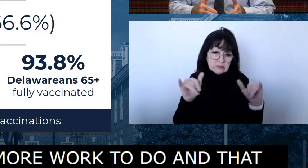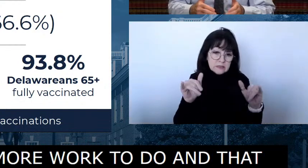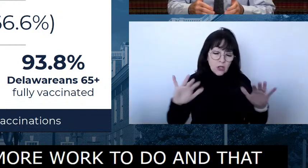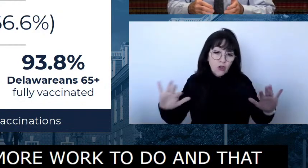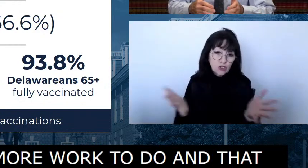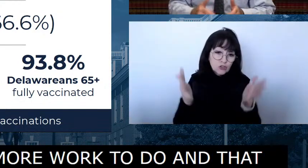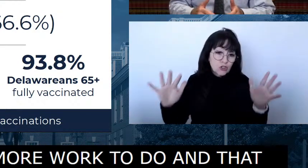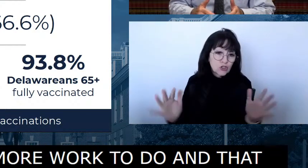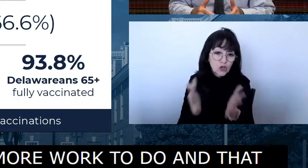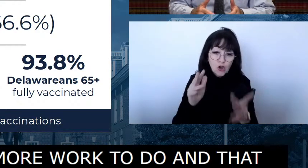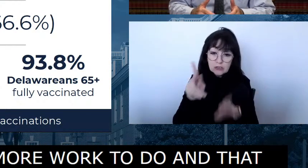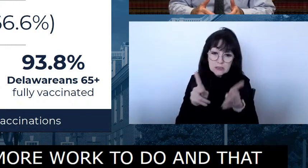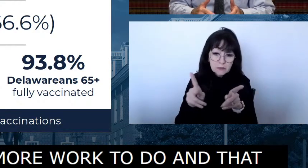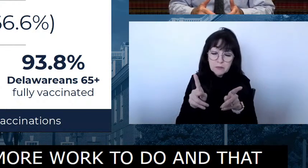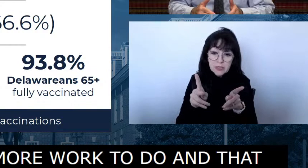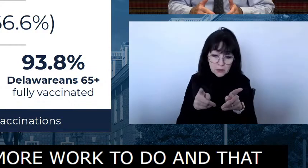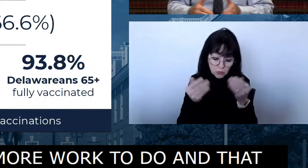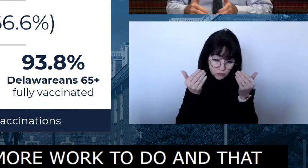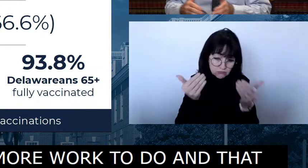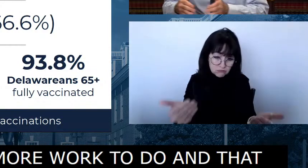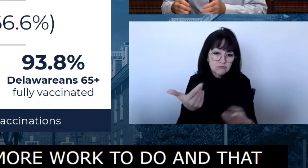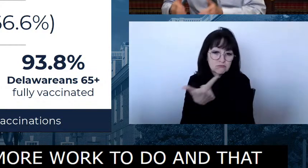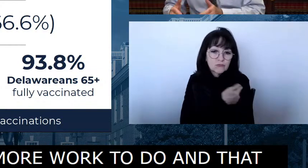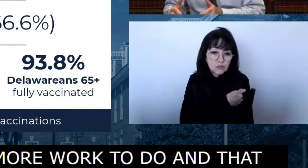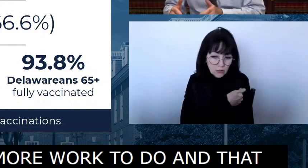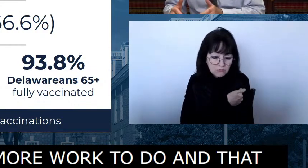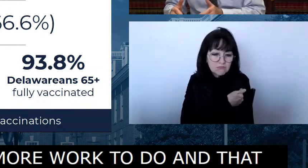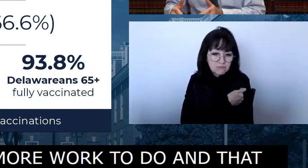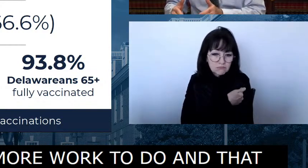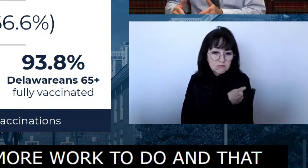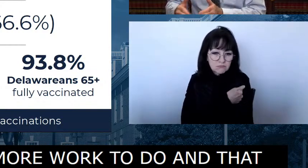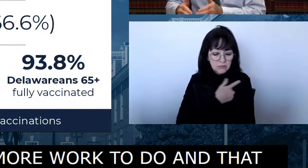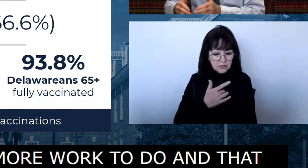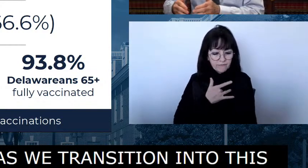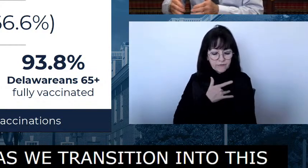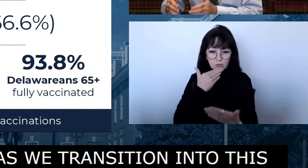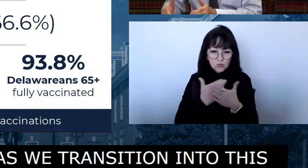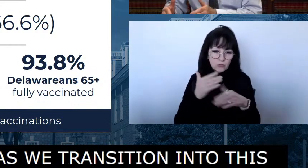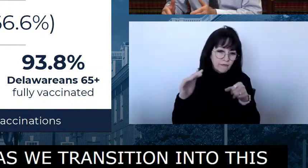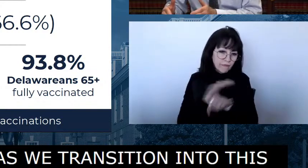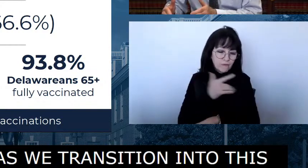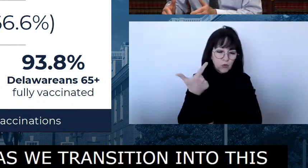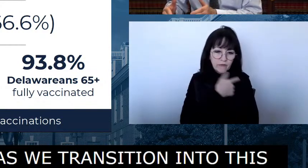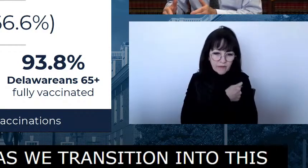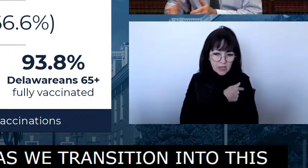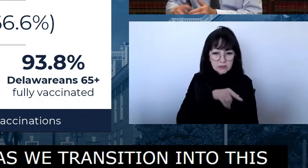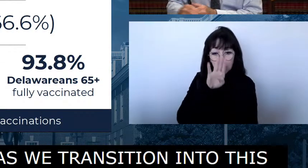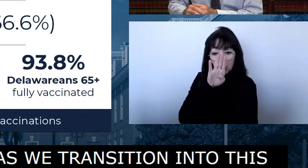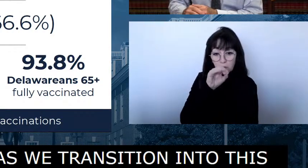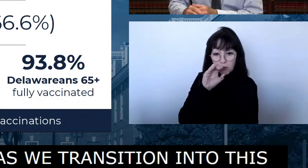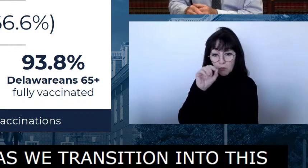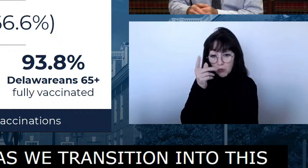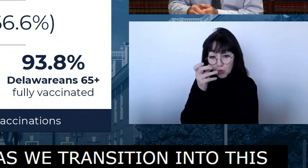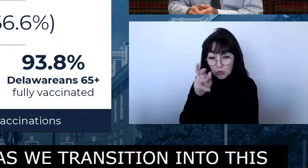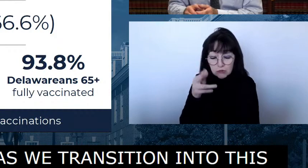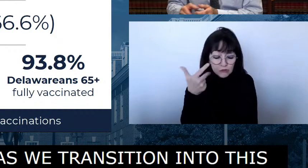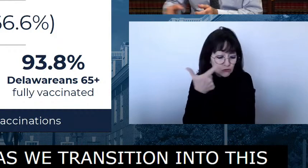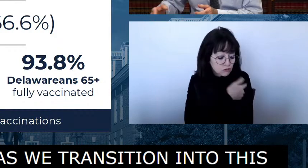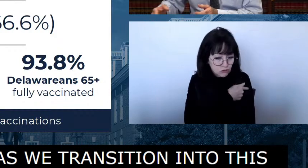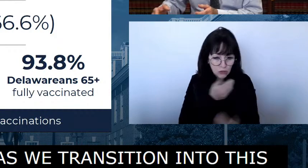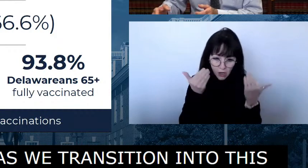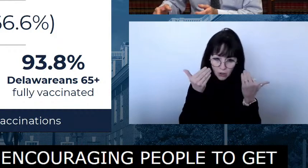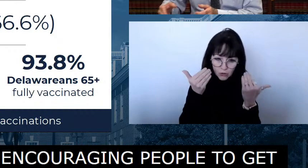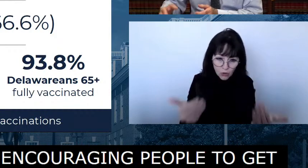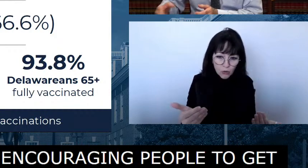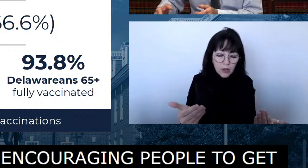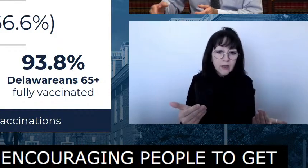shots, be fully vaccinated, get your booster shot, get the younger children vaccinated as we move